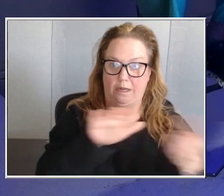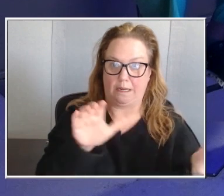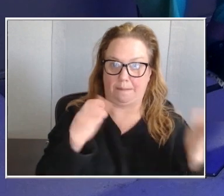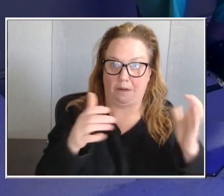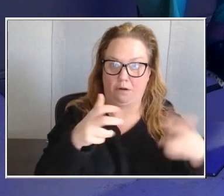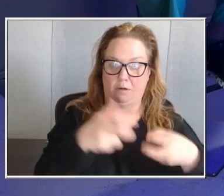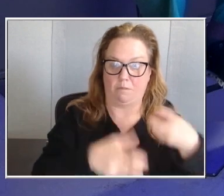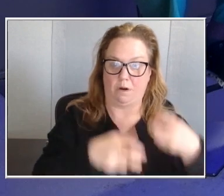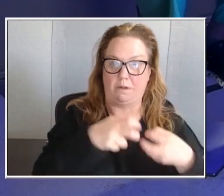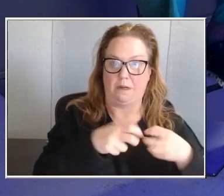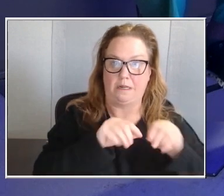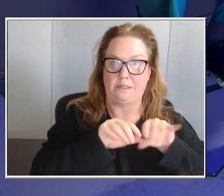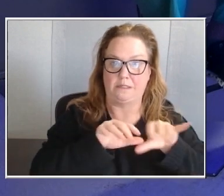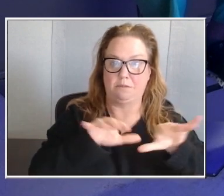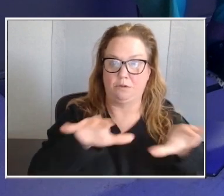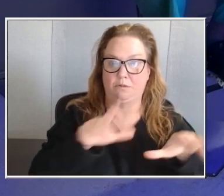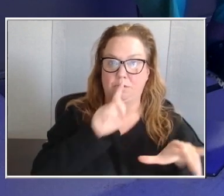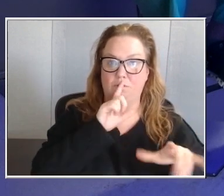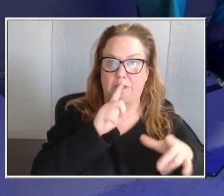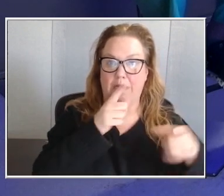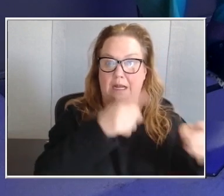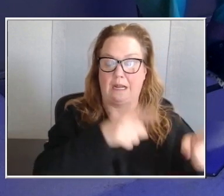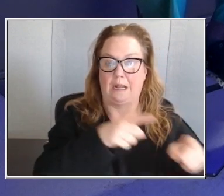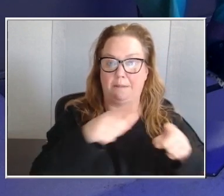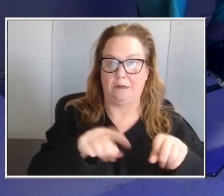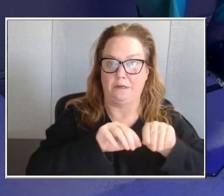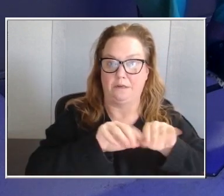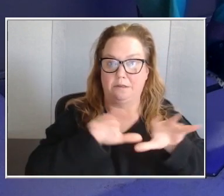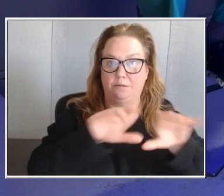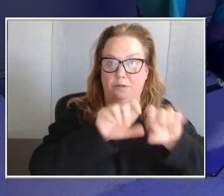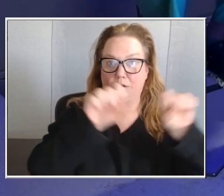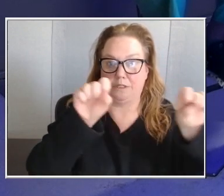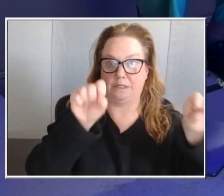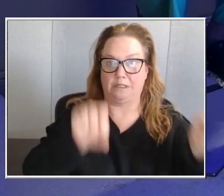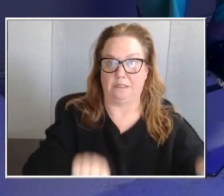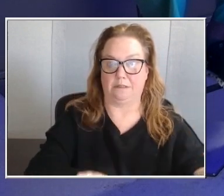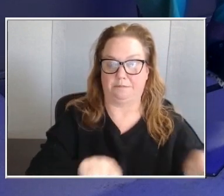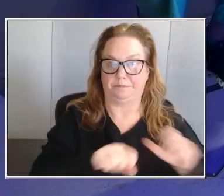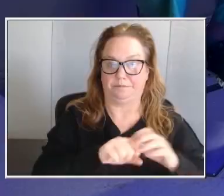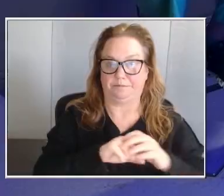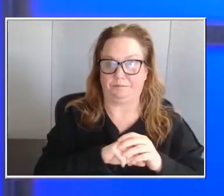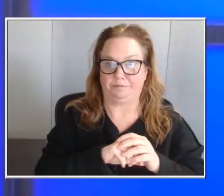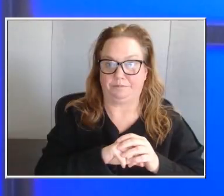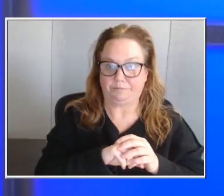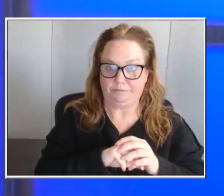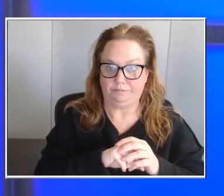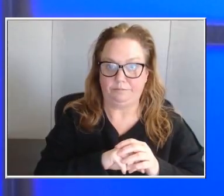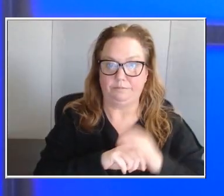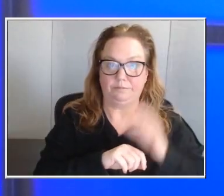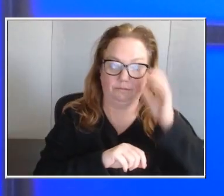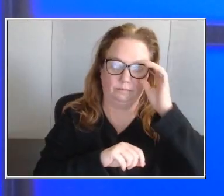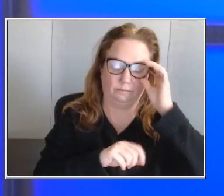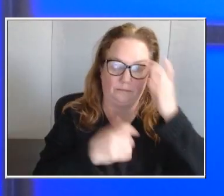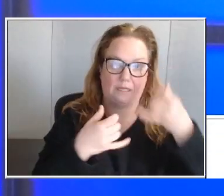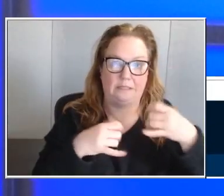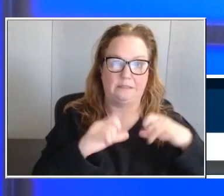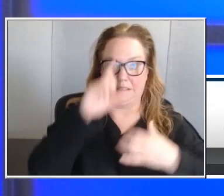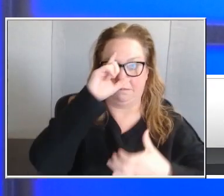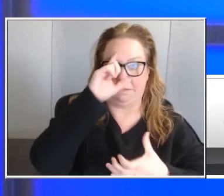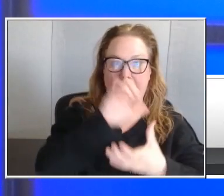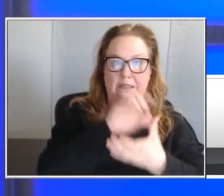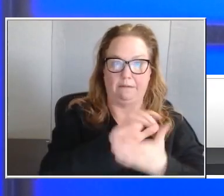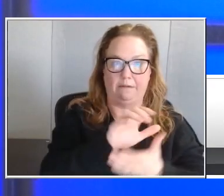of distribution? And really what happened is UNOS changed the distribution system and hurt us. Absolutely. I still believe a lot of it has to do with having